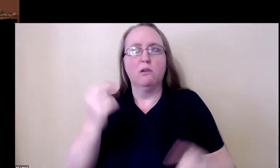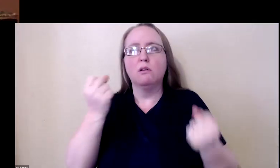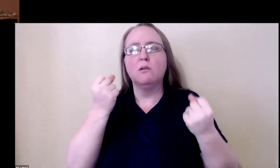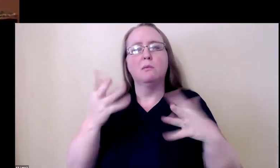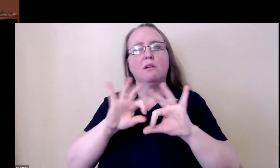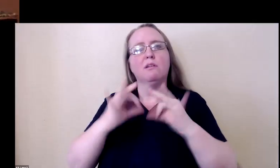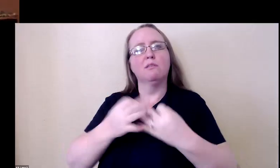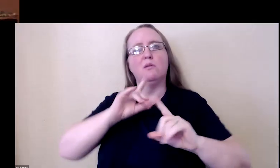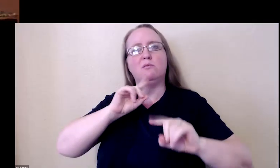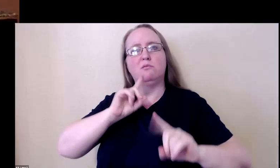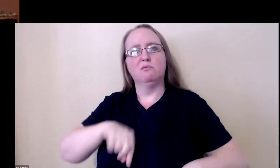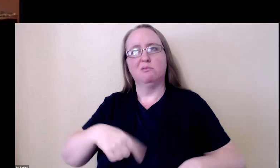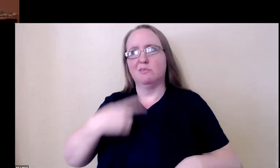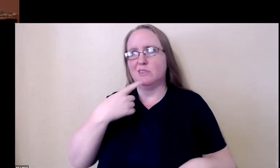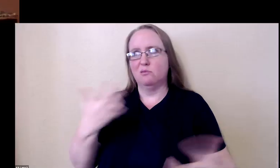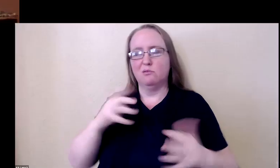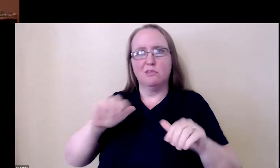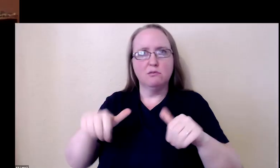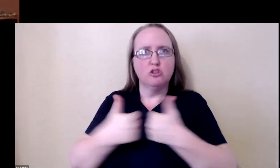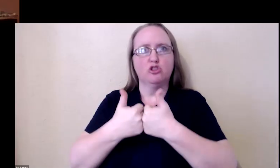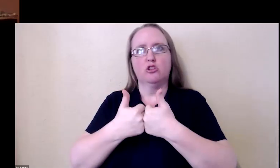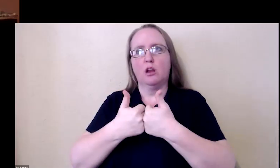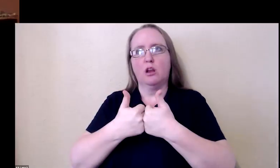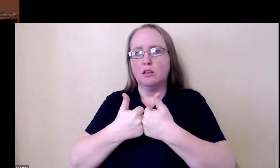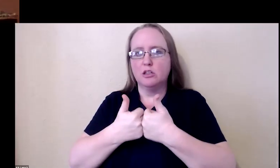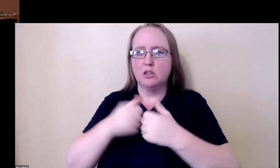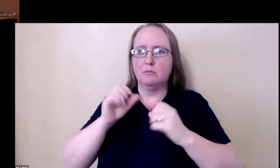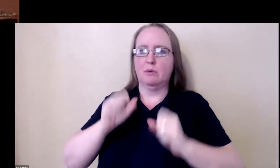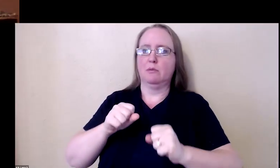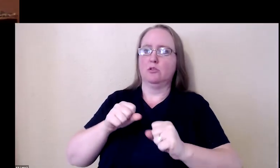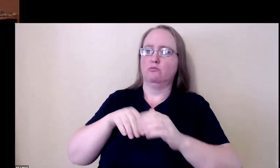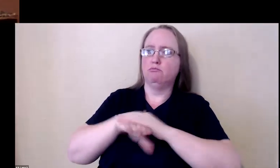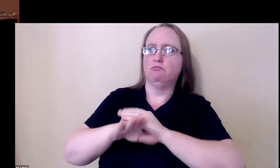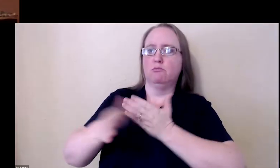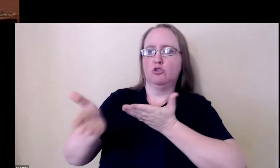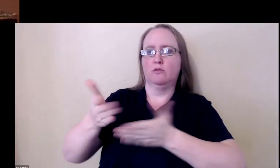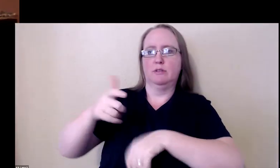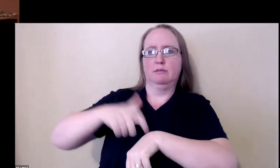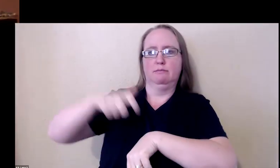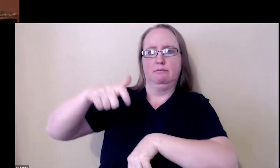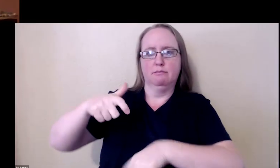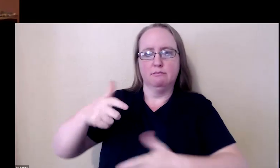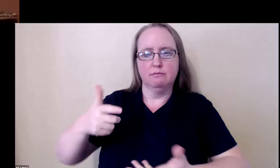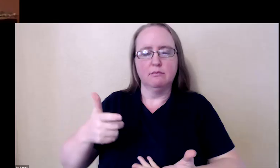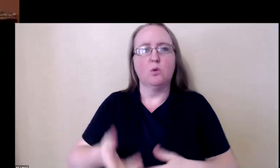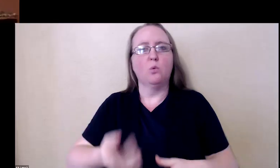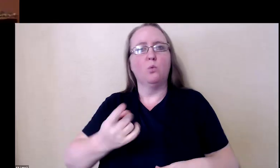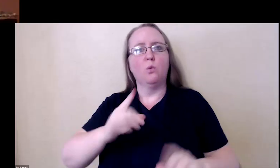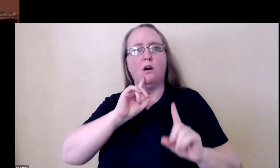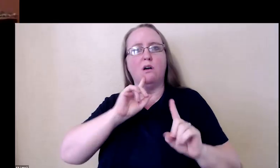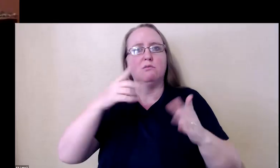responded reported challenges in connecting to services in a timely manner. And one respondent had